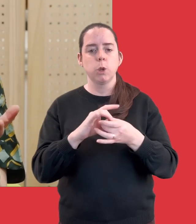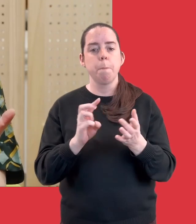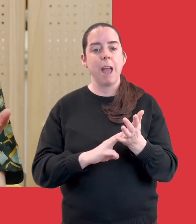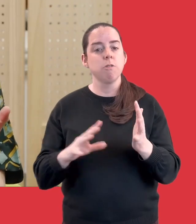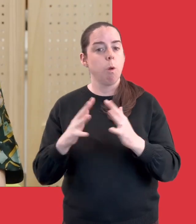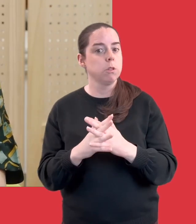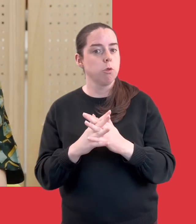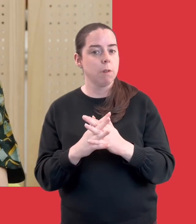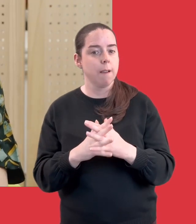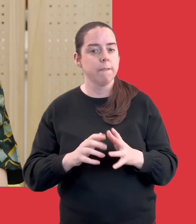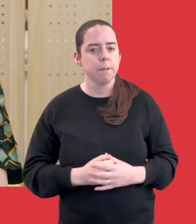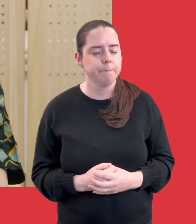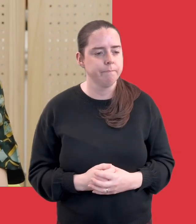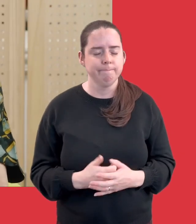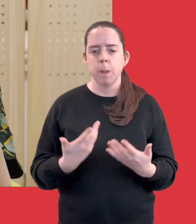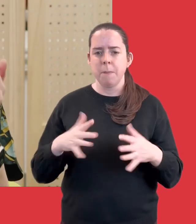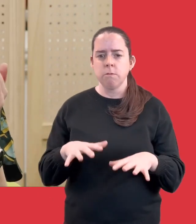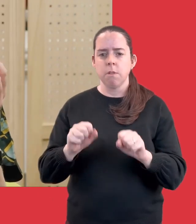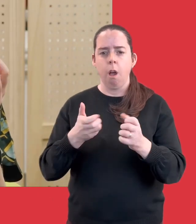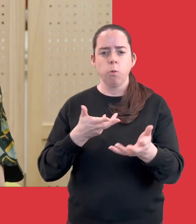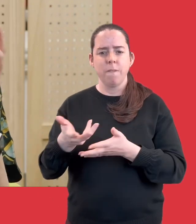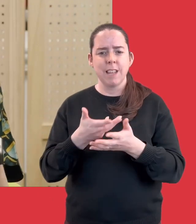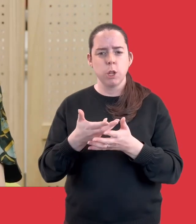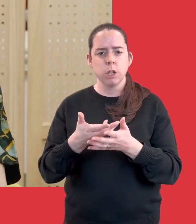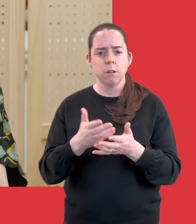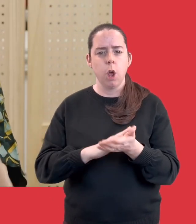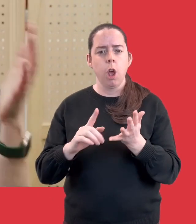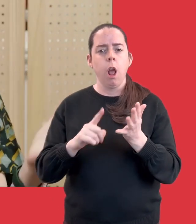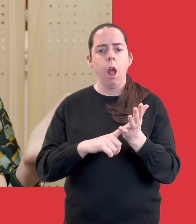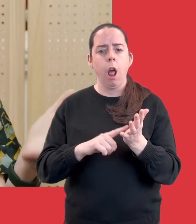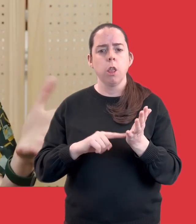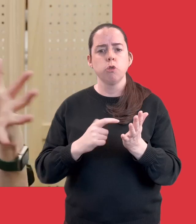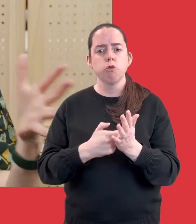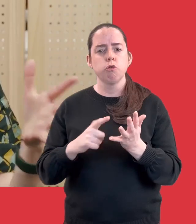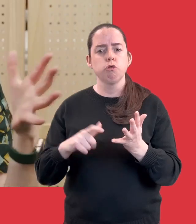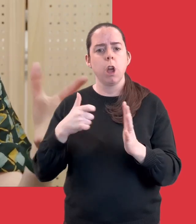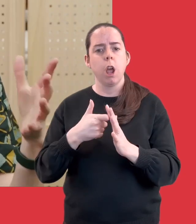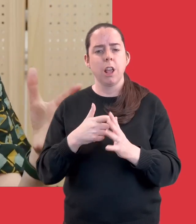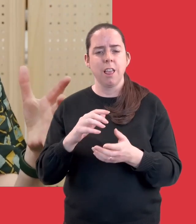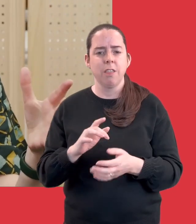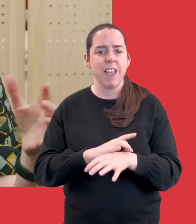Mary Wollstonecraft. And she'd also started a conversation with Hull Truck Theatre, who are